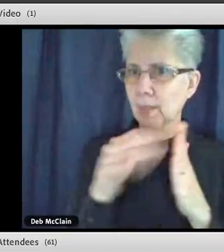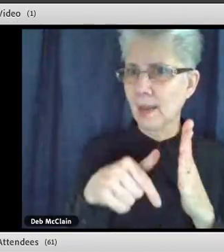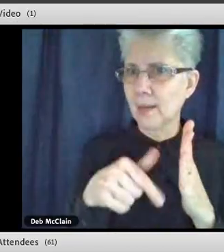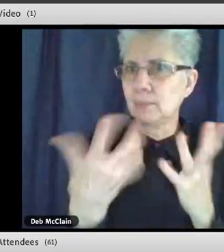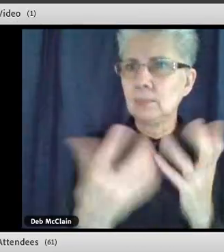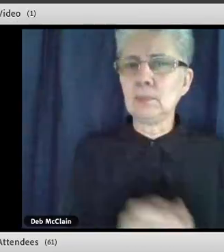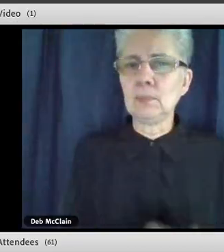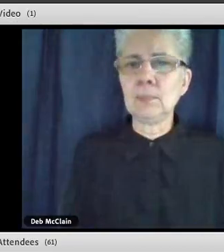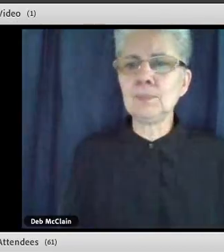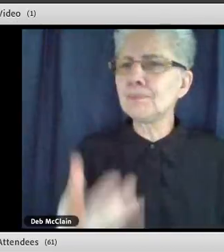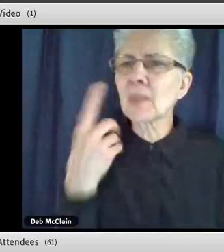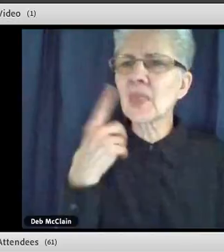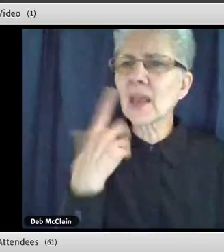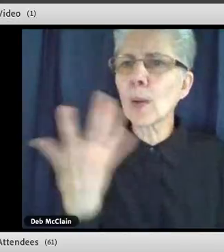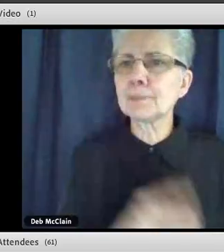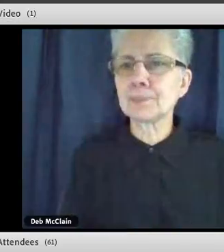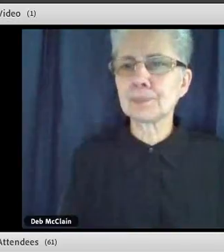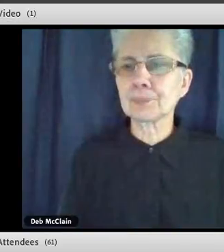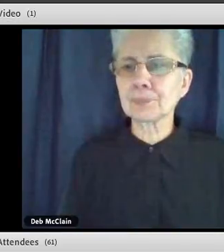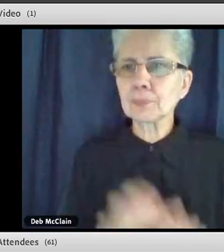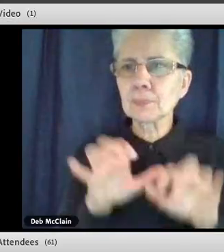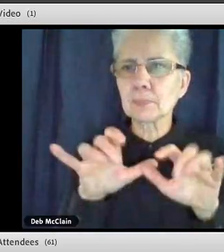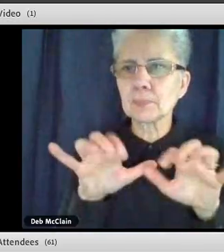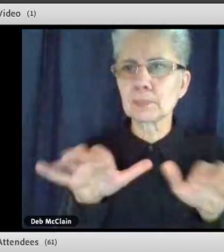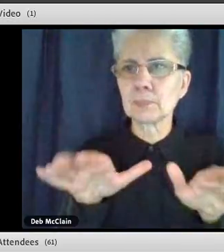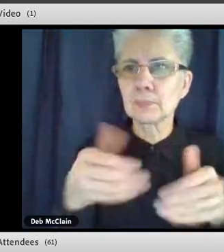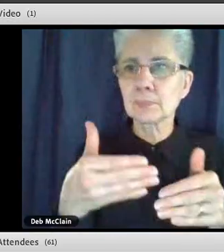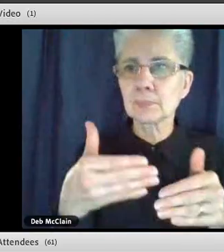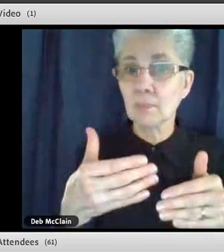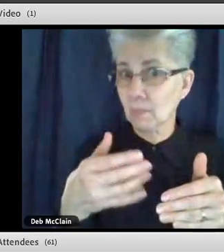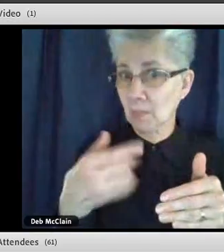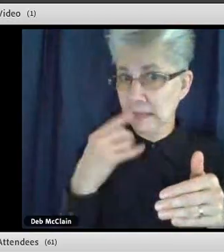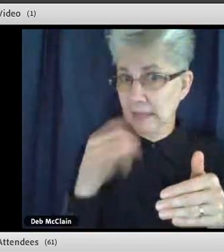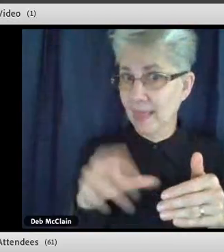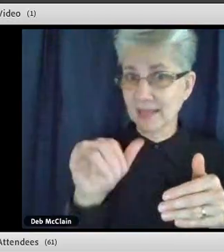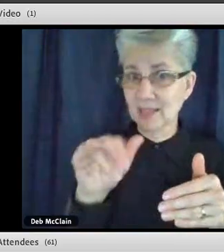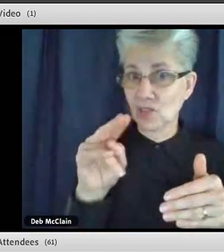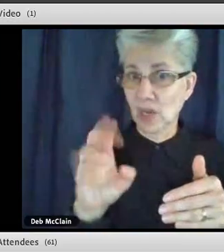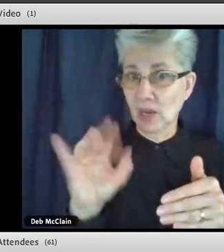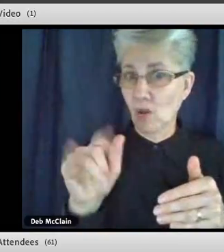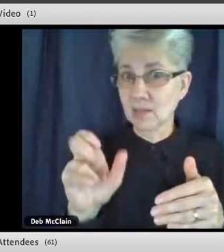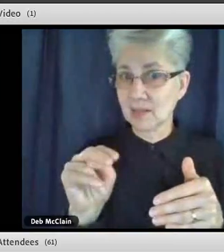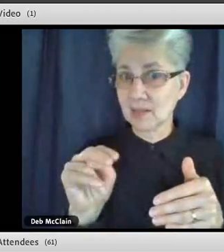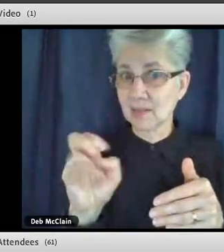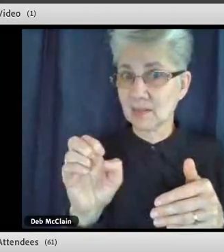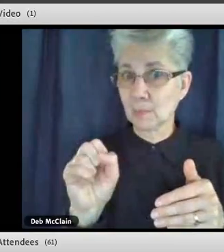What do you all think? Can we just say this is Jane Austen's Pride and Prejudice?